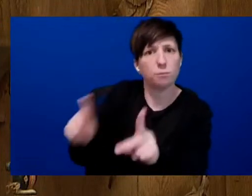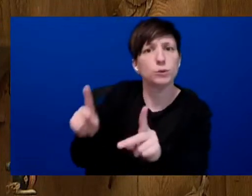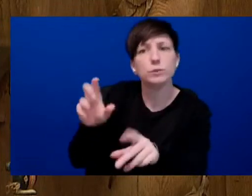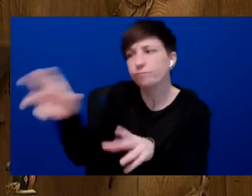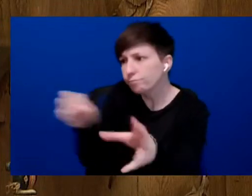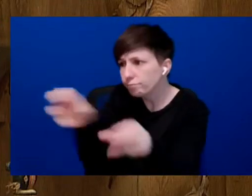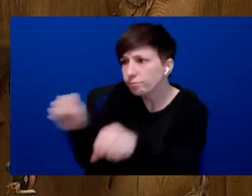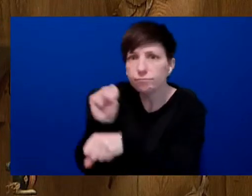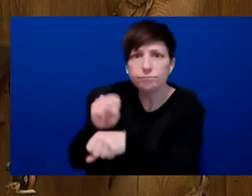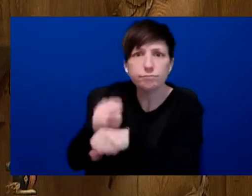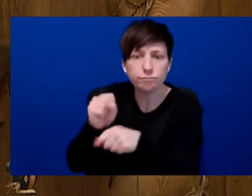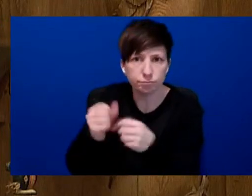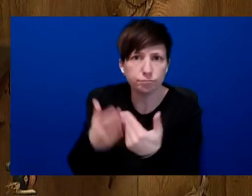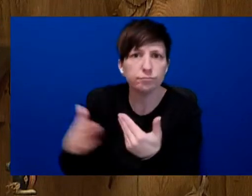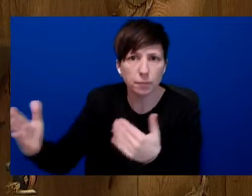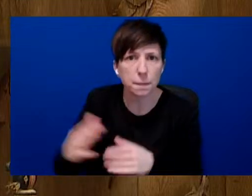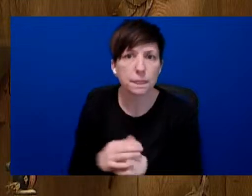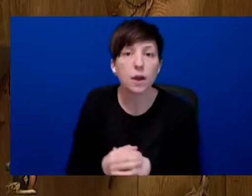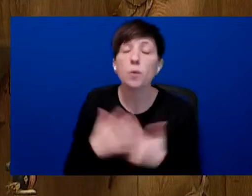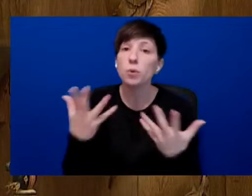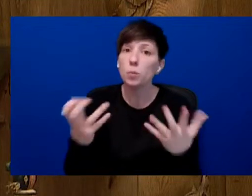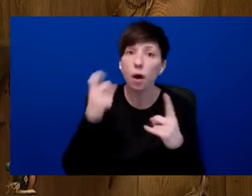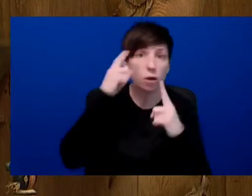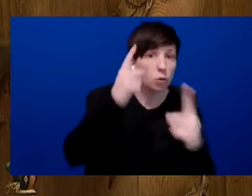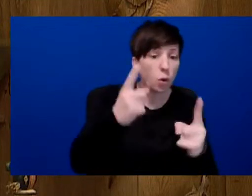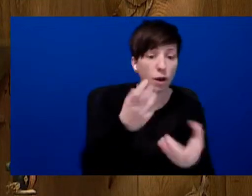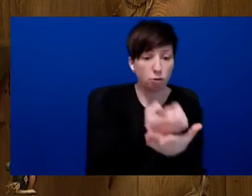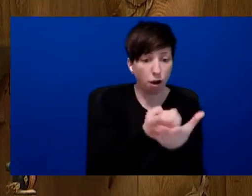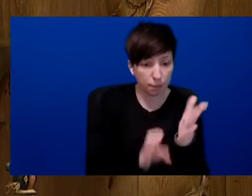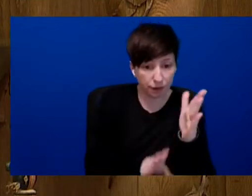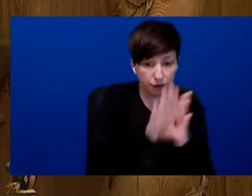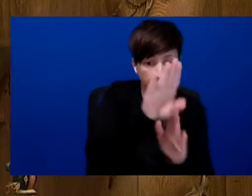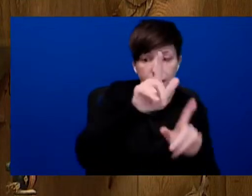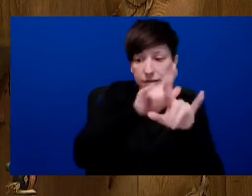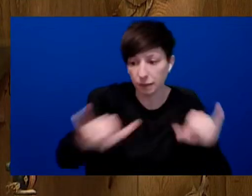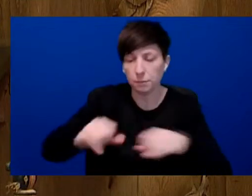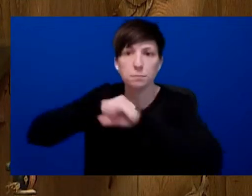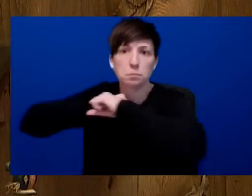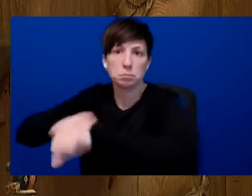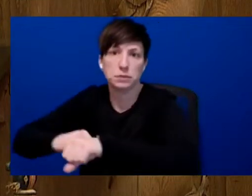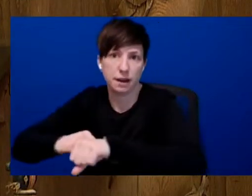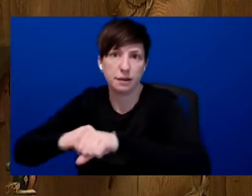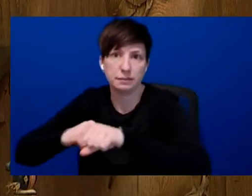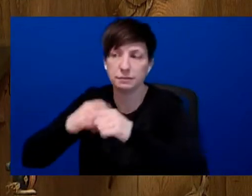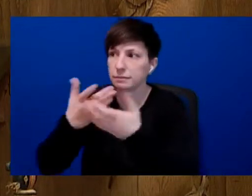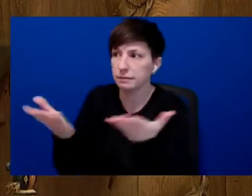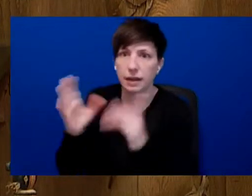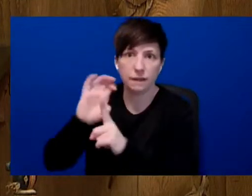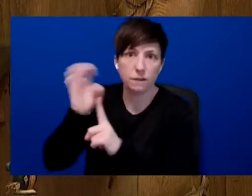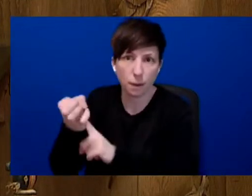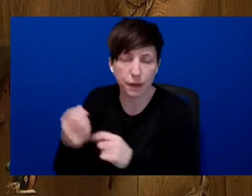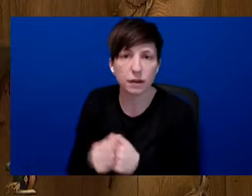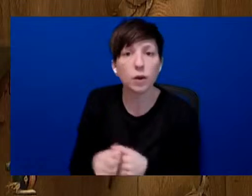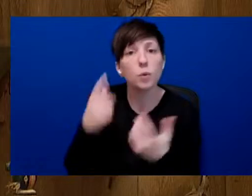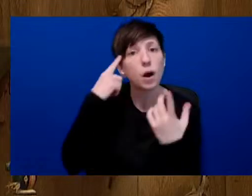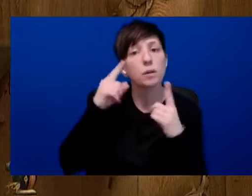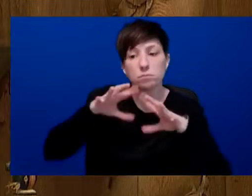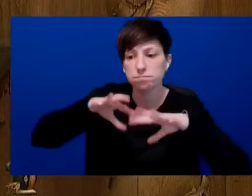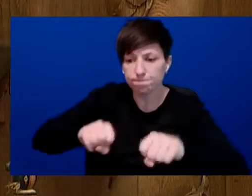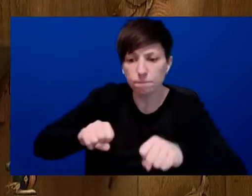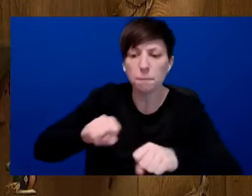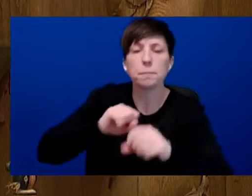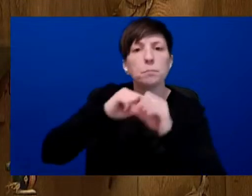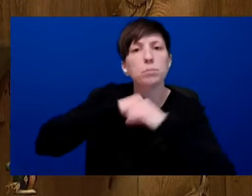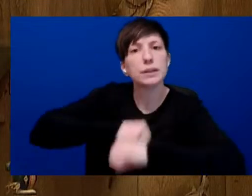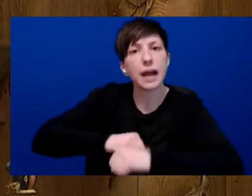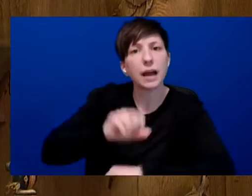while protecting the environment is working. With the goal of protecting 30% of our land and water by 2030, historic